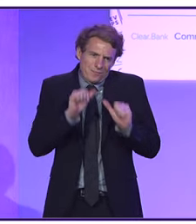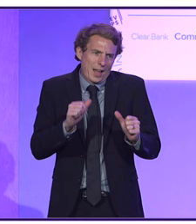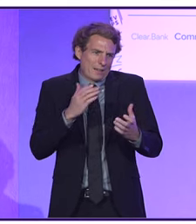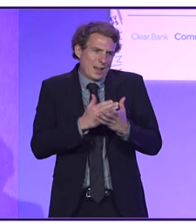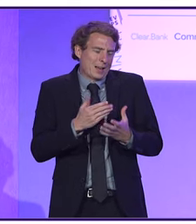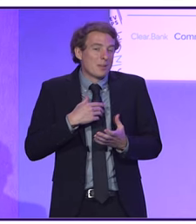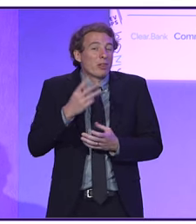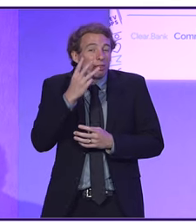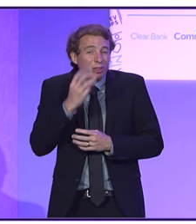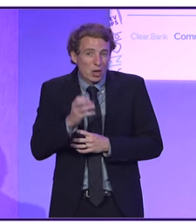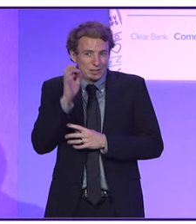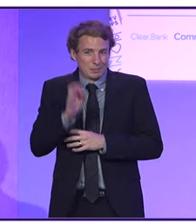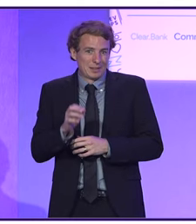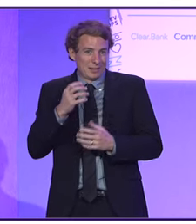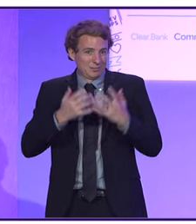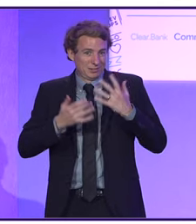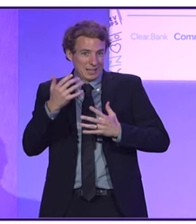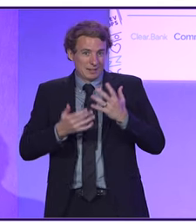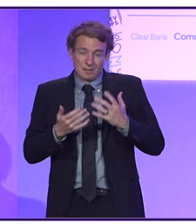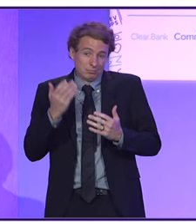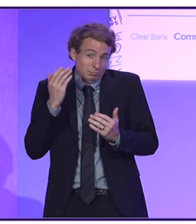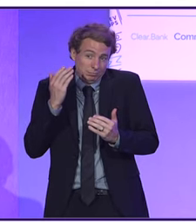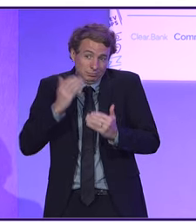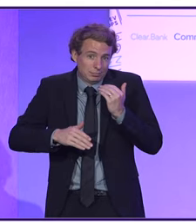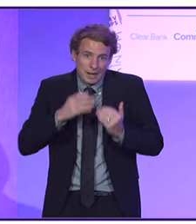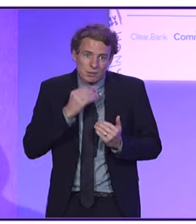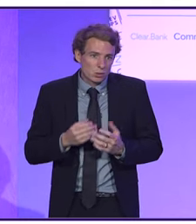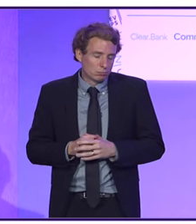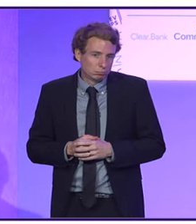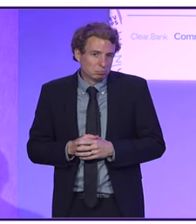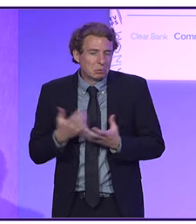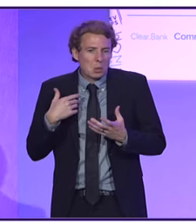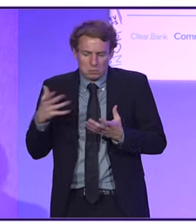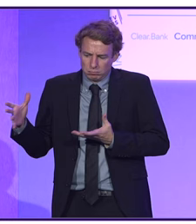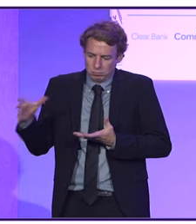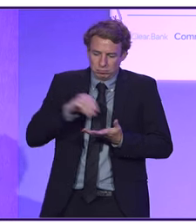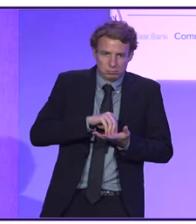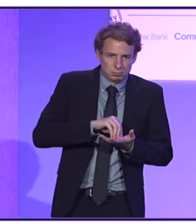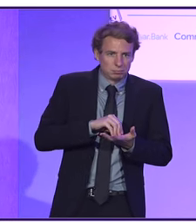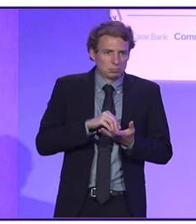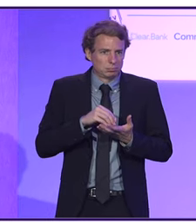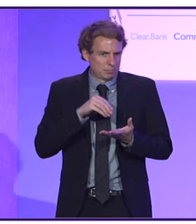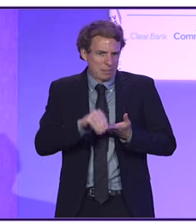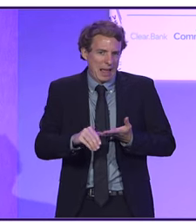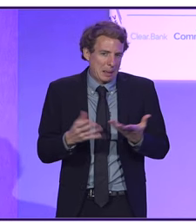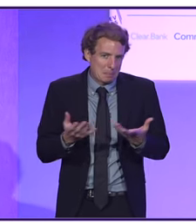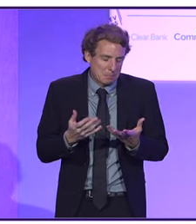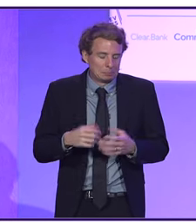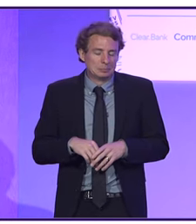about not queried, I mean it's literally ingested. You pay for it in whatever form you do, and then you never look at it ever, ever again.